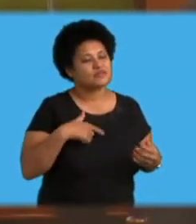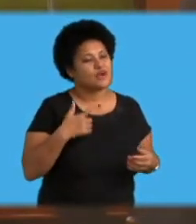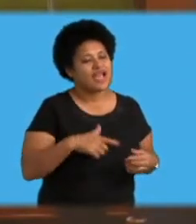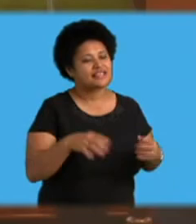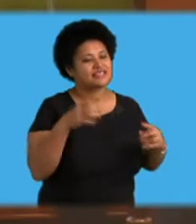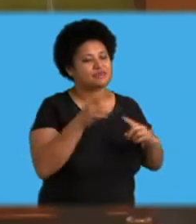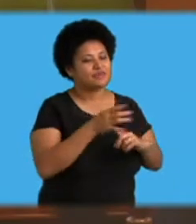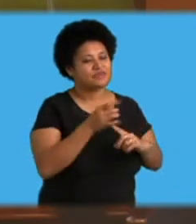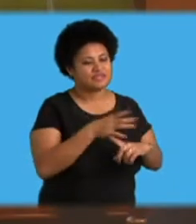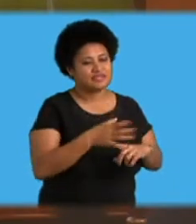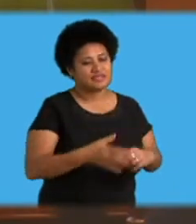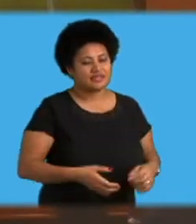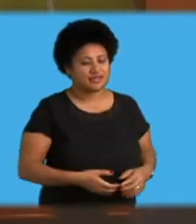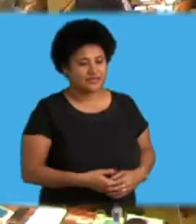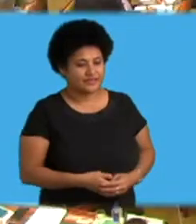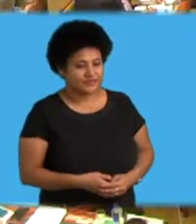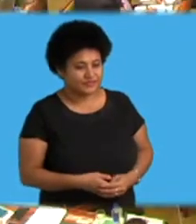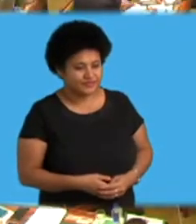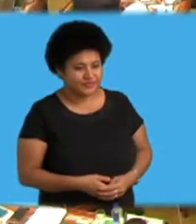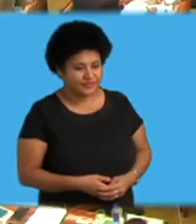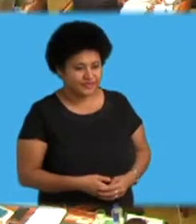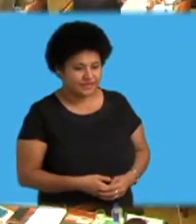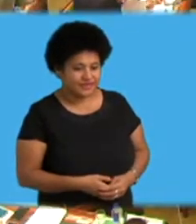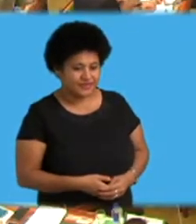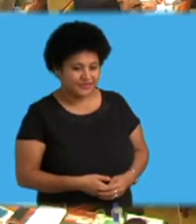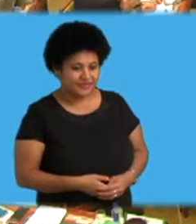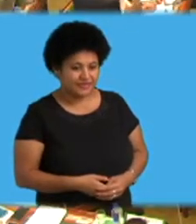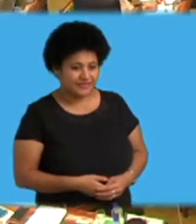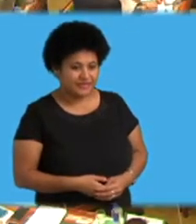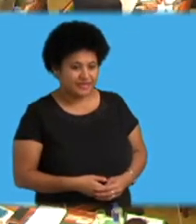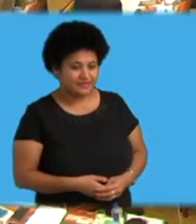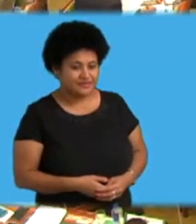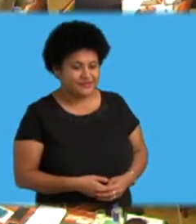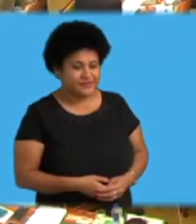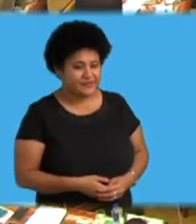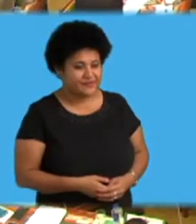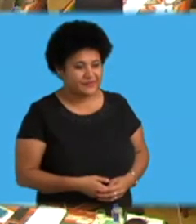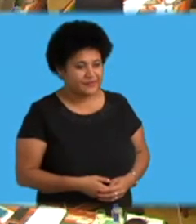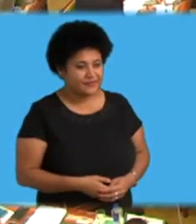The Minister for Education, Heritage and Arts, you have the floor.